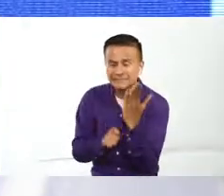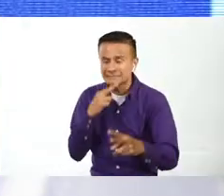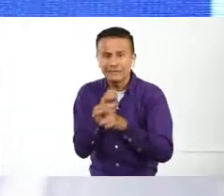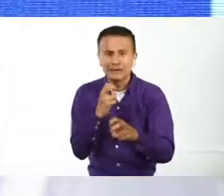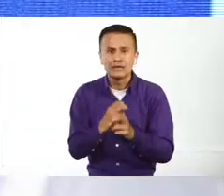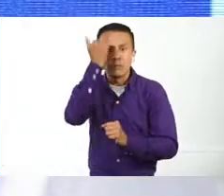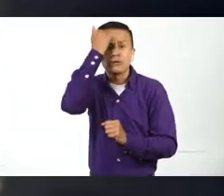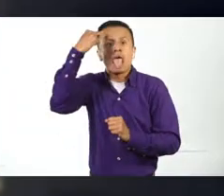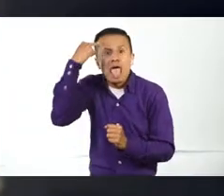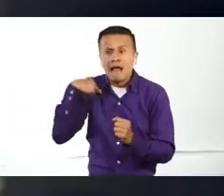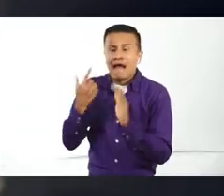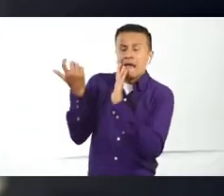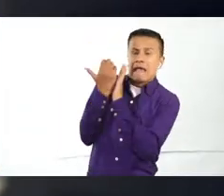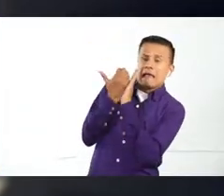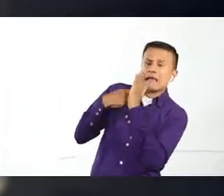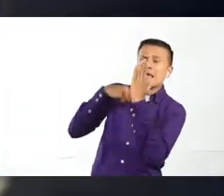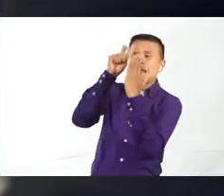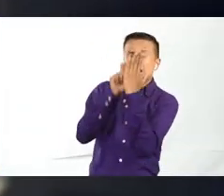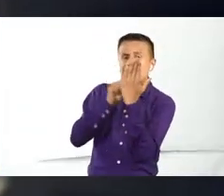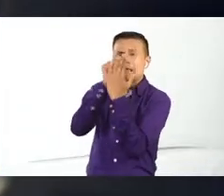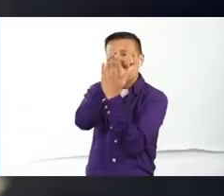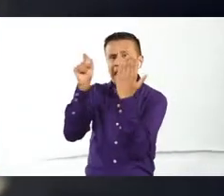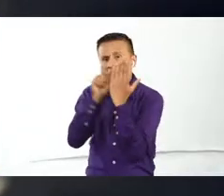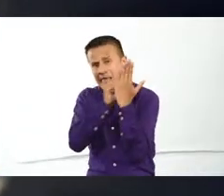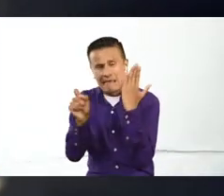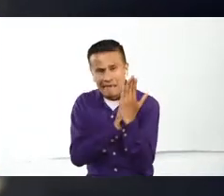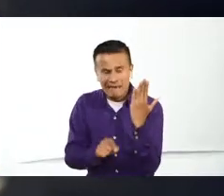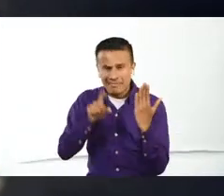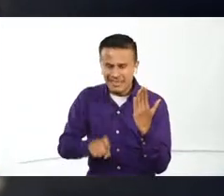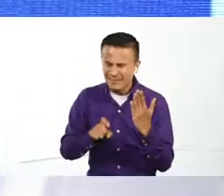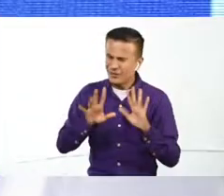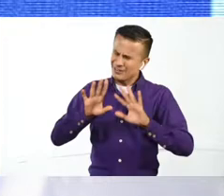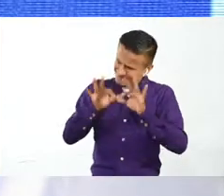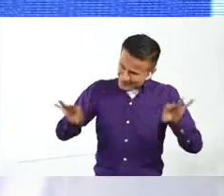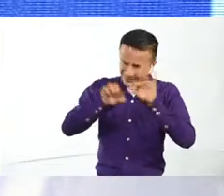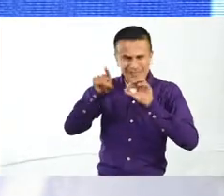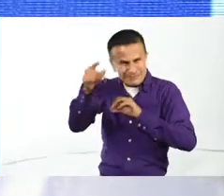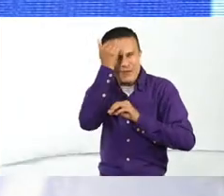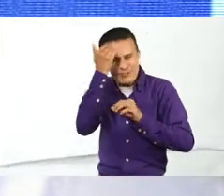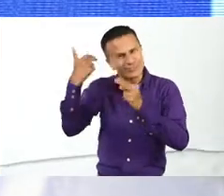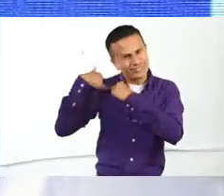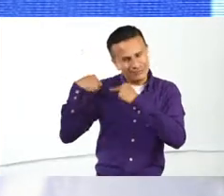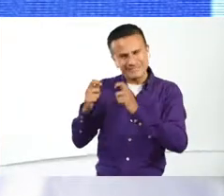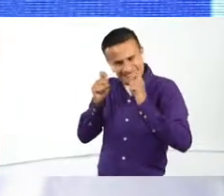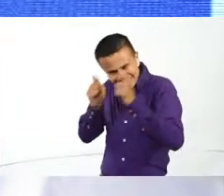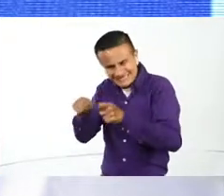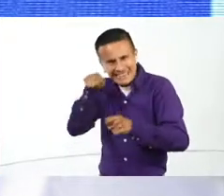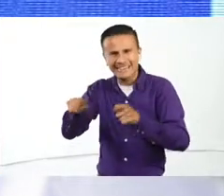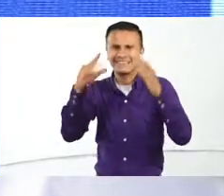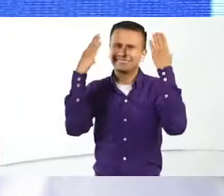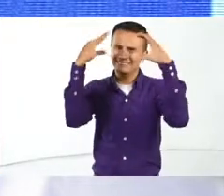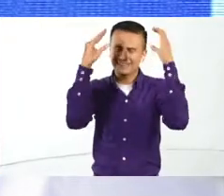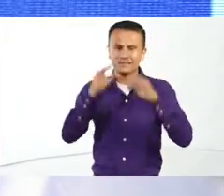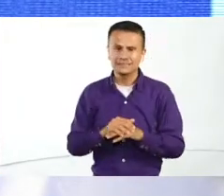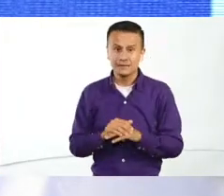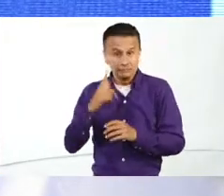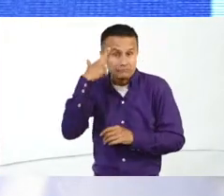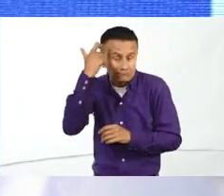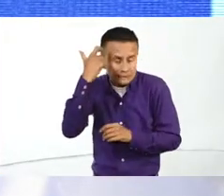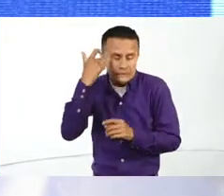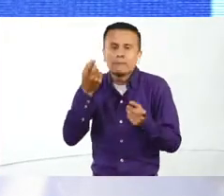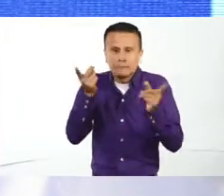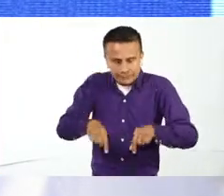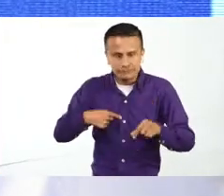document that teachers feel obliged they have to go through and check all of these boxes? So trying to really put hands back in the control of